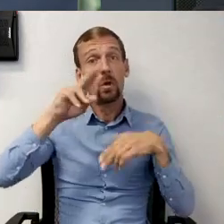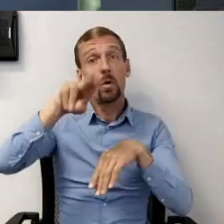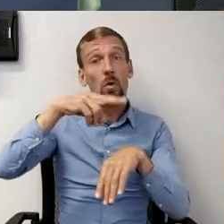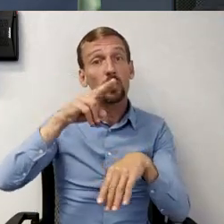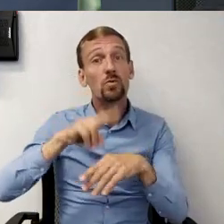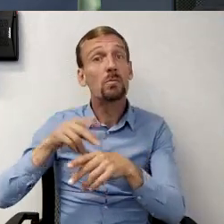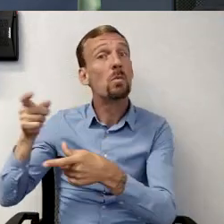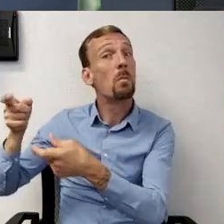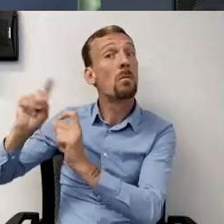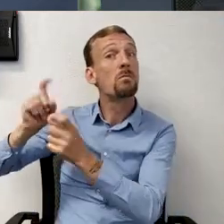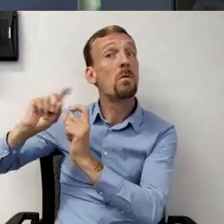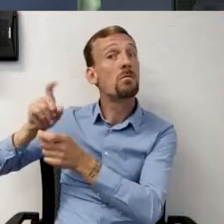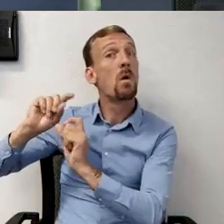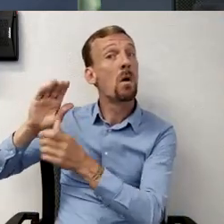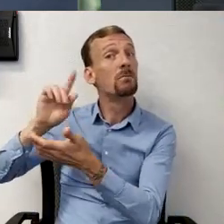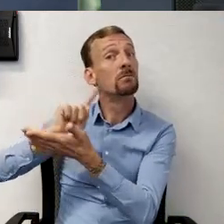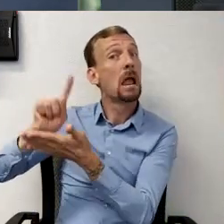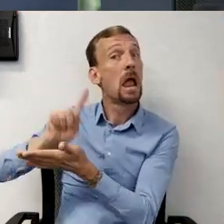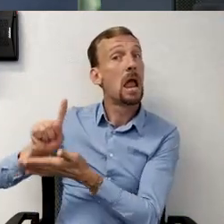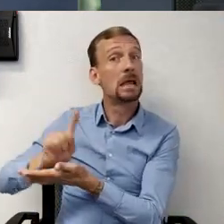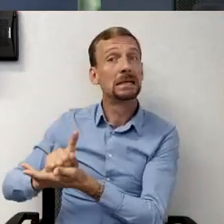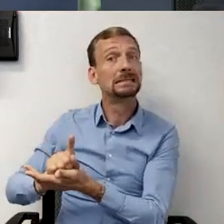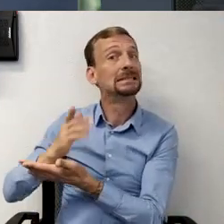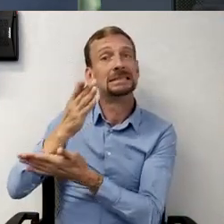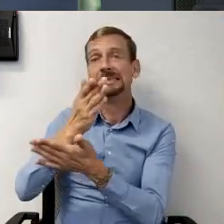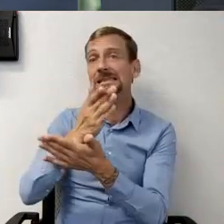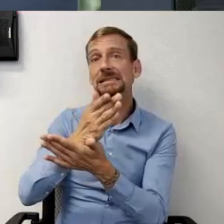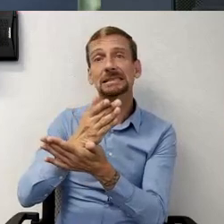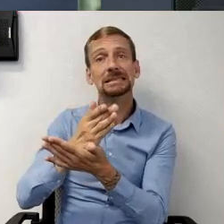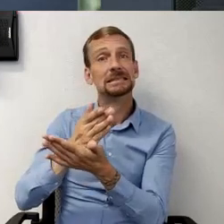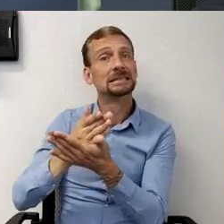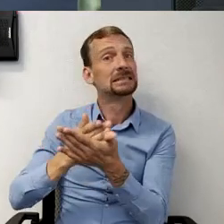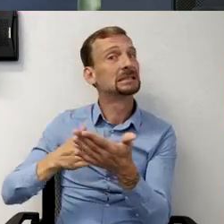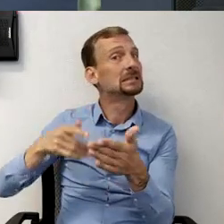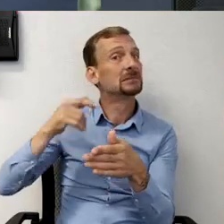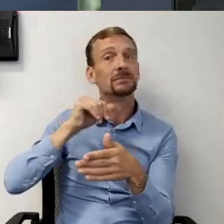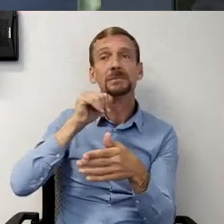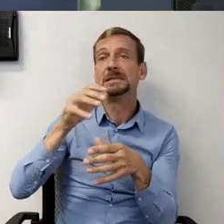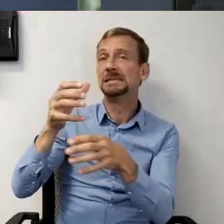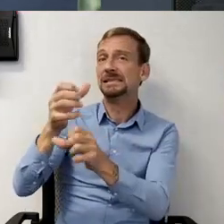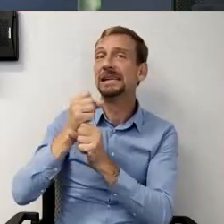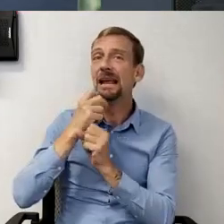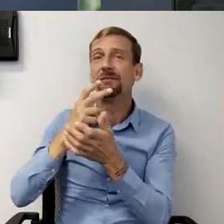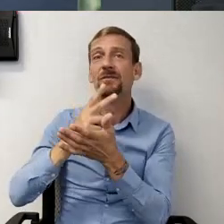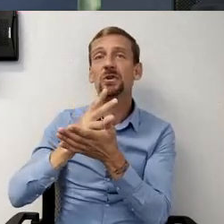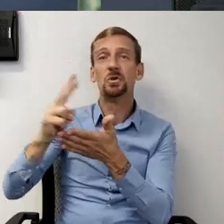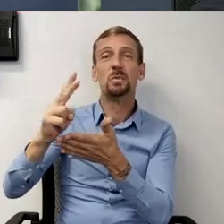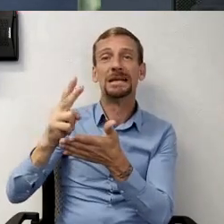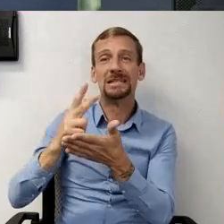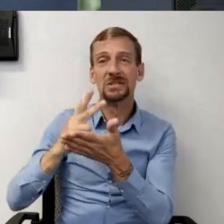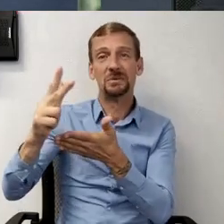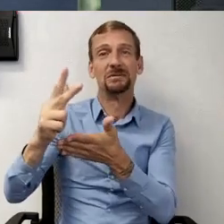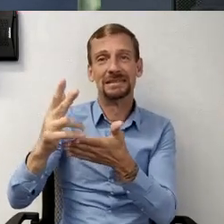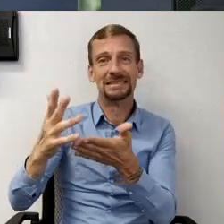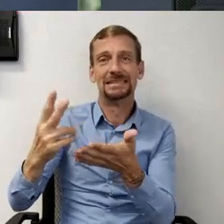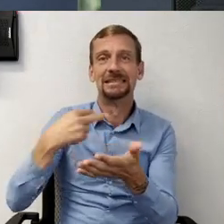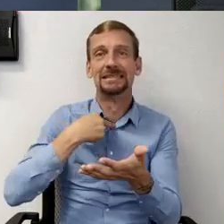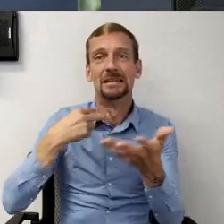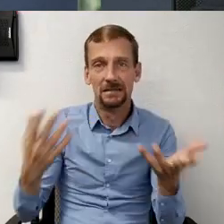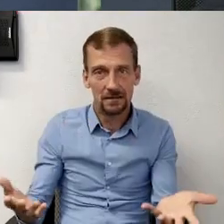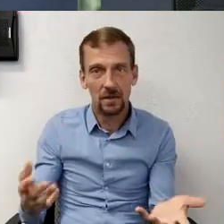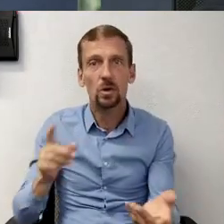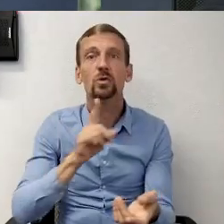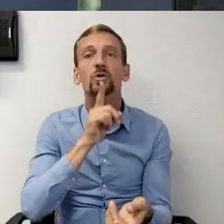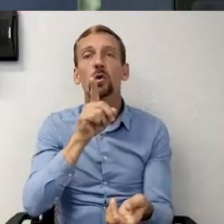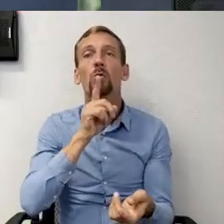shipments that we would get every week, sometimes we're not getting the shipment for 2 to 3 weeks. So we're down into just